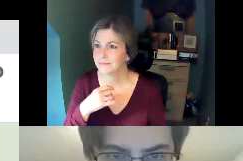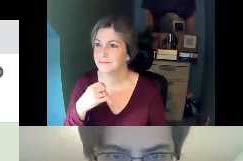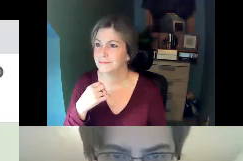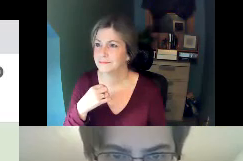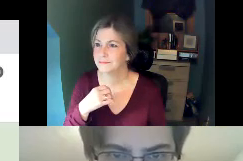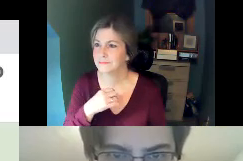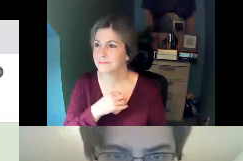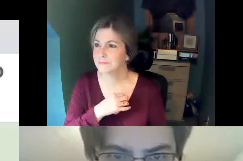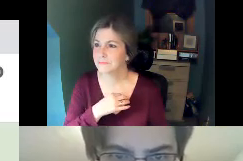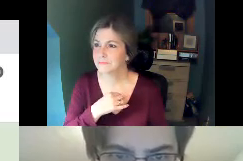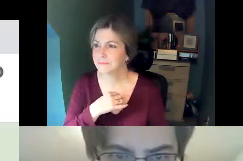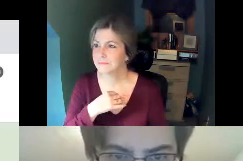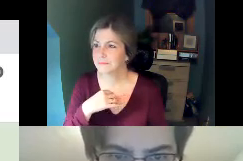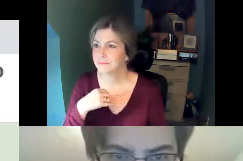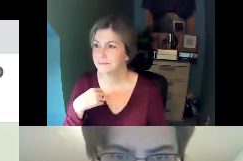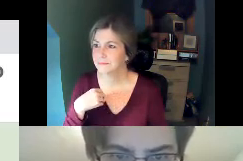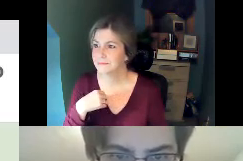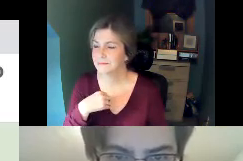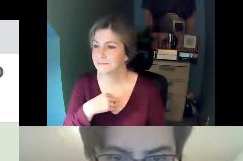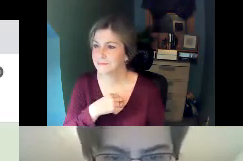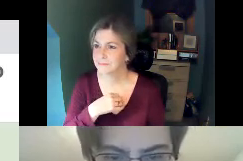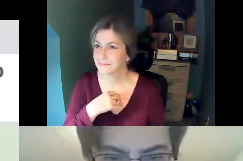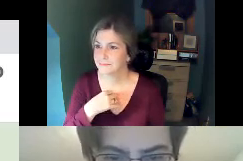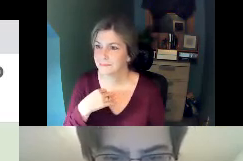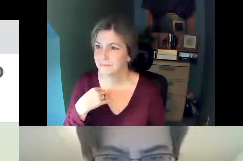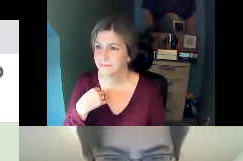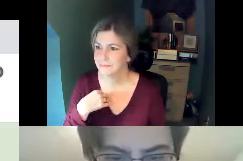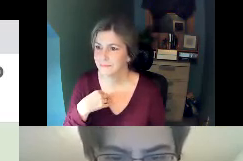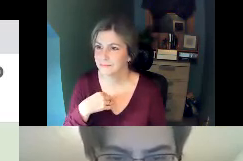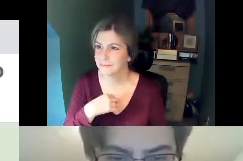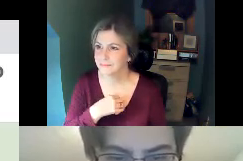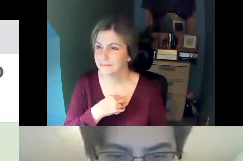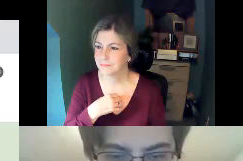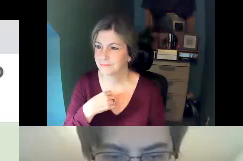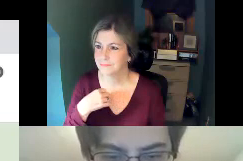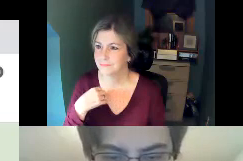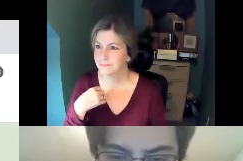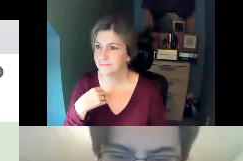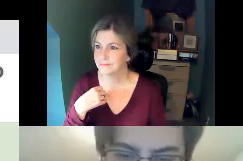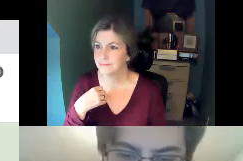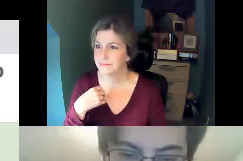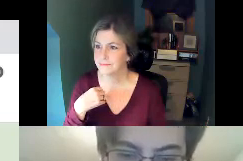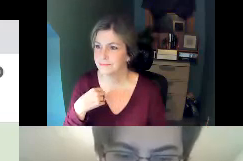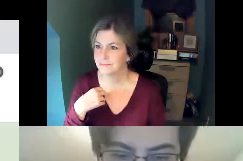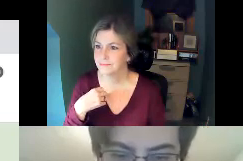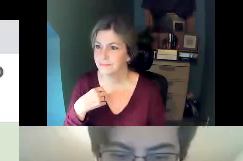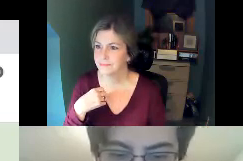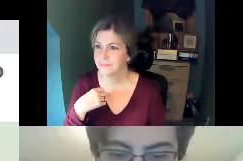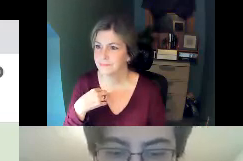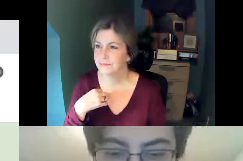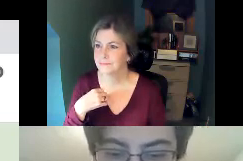you can't recover it, the challenge questions may unlock it for you and lock you out for about an hour before it lets you back in. So